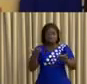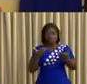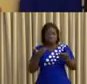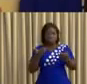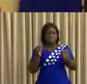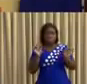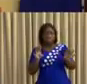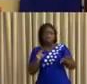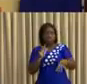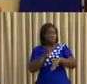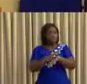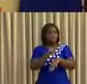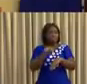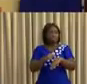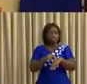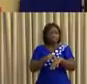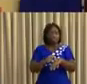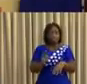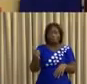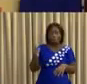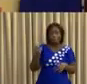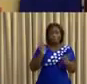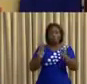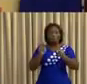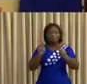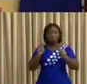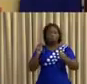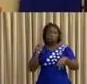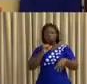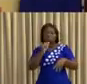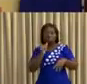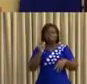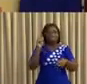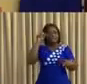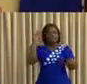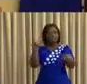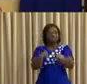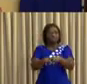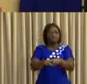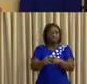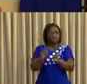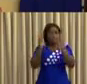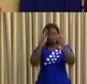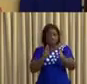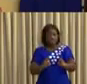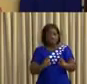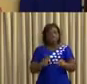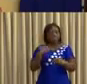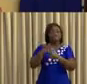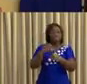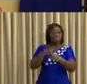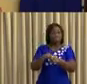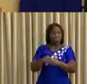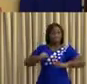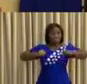the state. And even when there was disagreement with the result of an election, it was the Supreme Court,